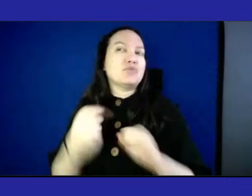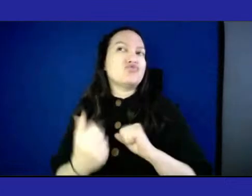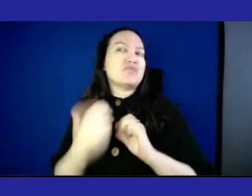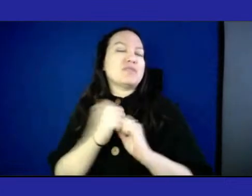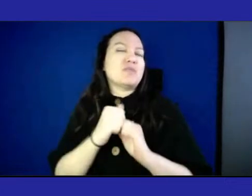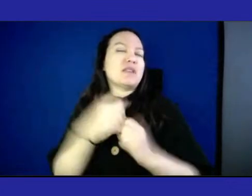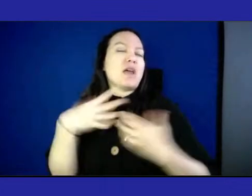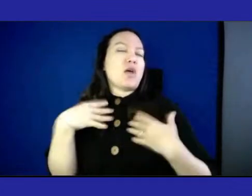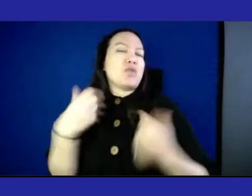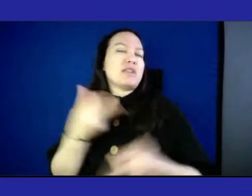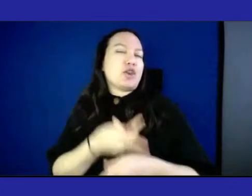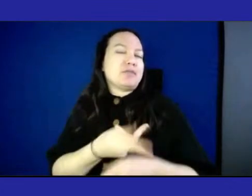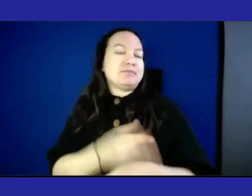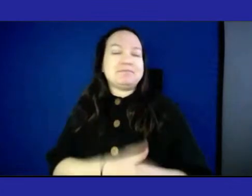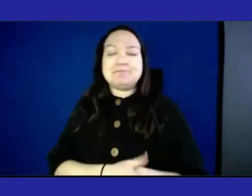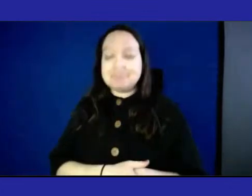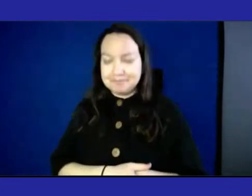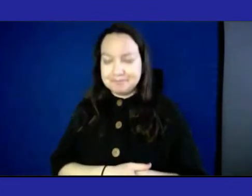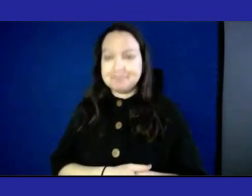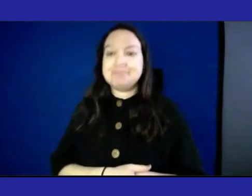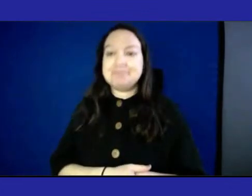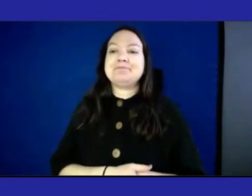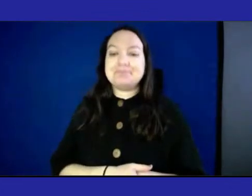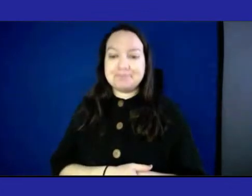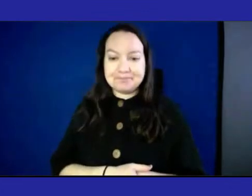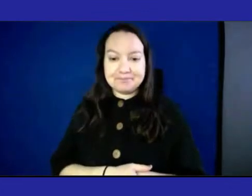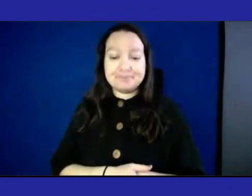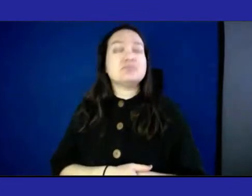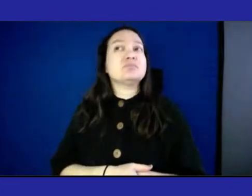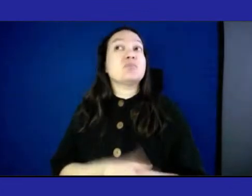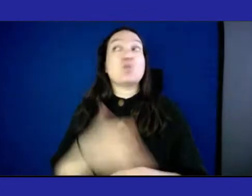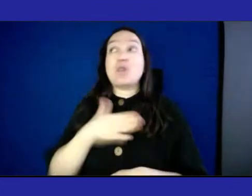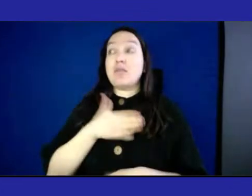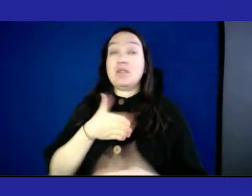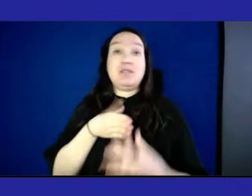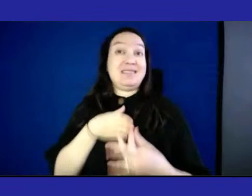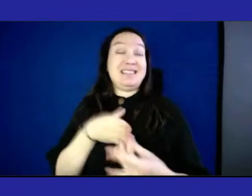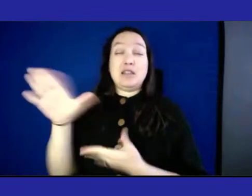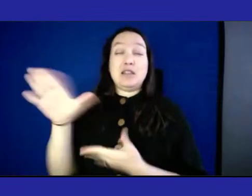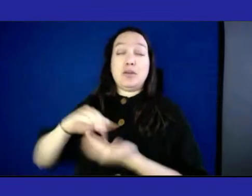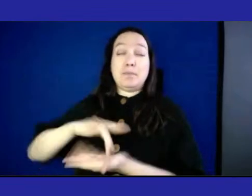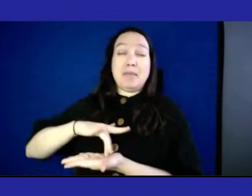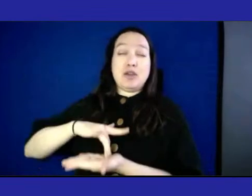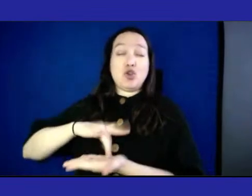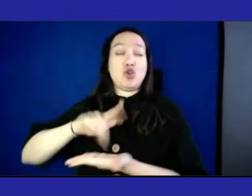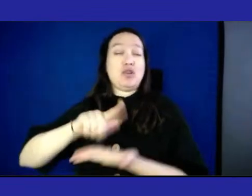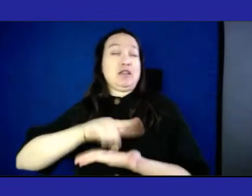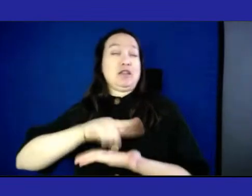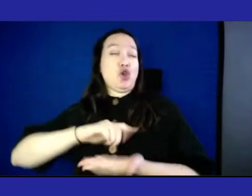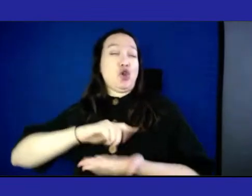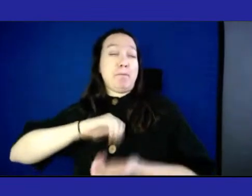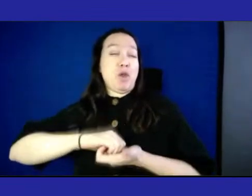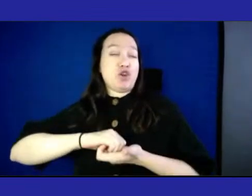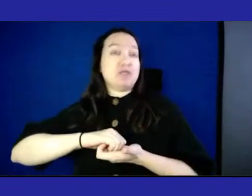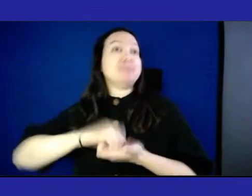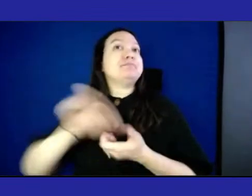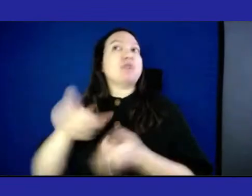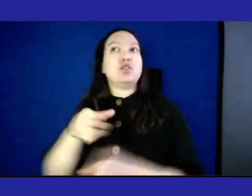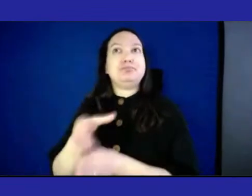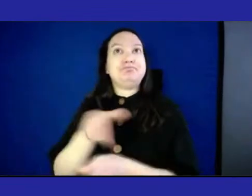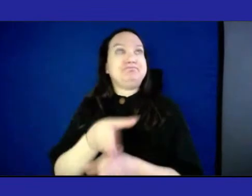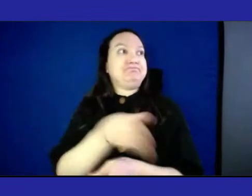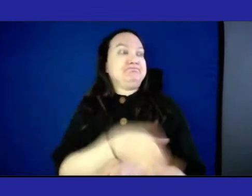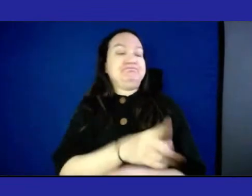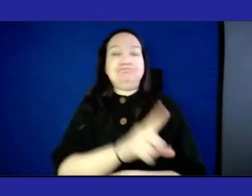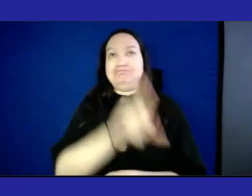I think that we're probably leading. There are medical legal partnerships in other areas, but I don't think